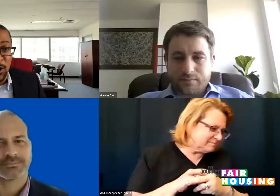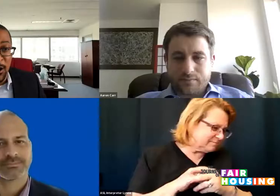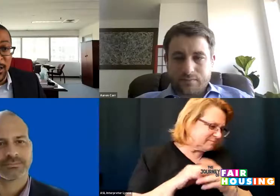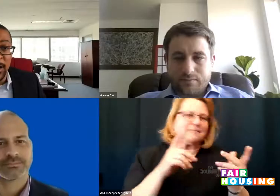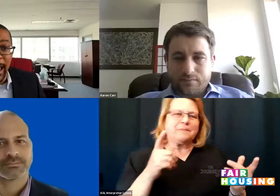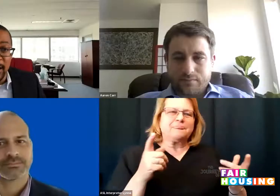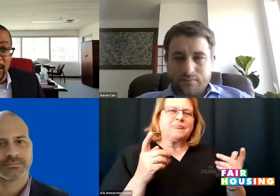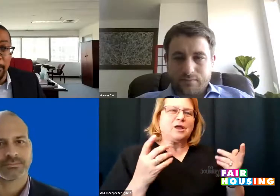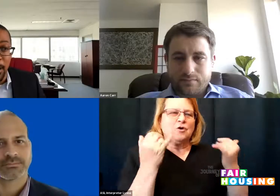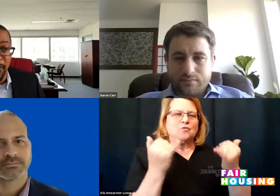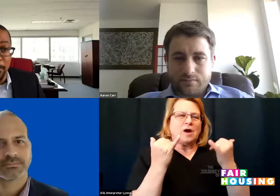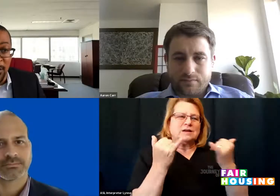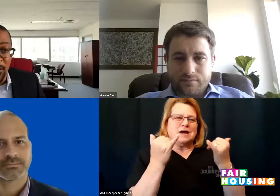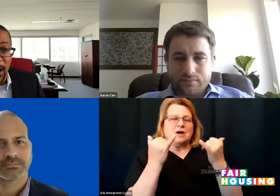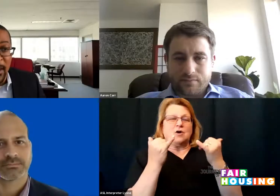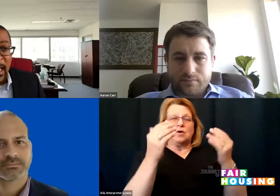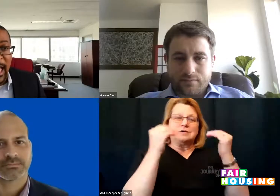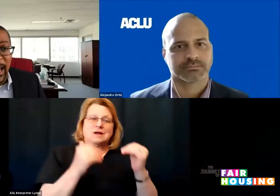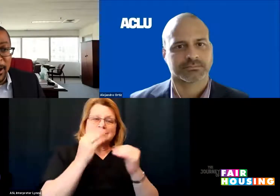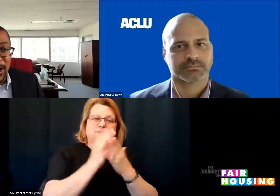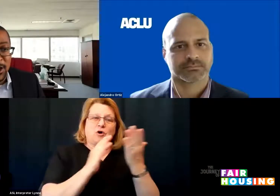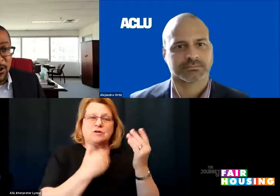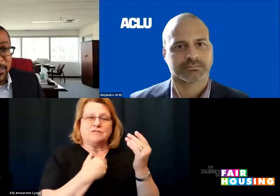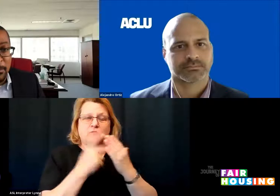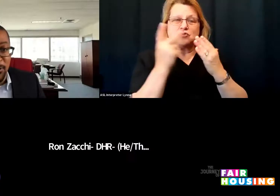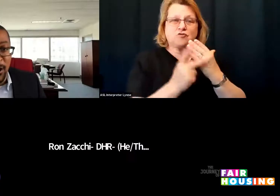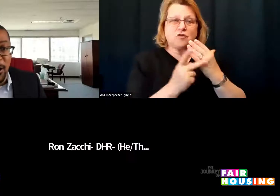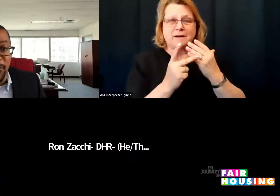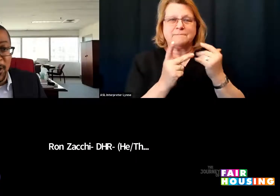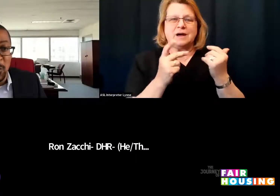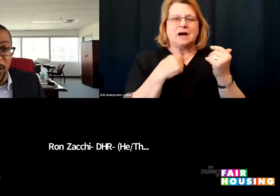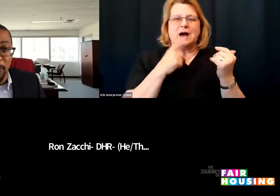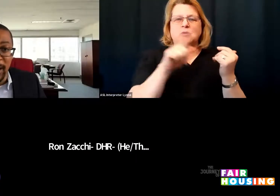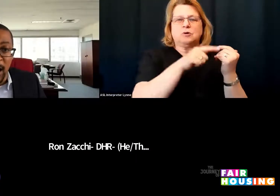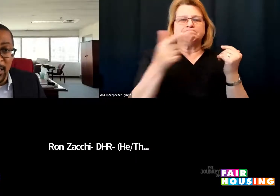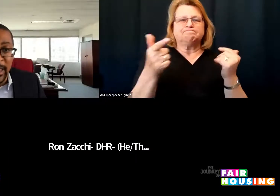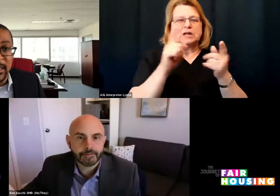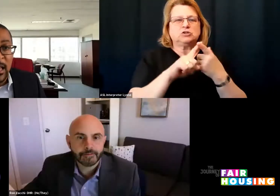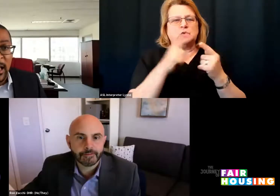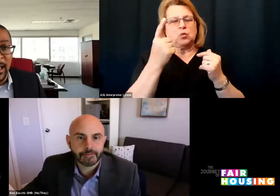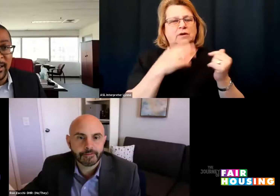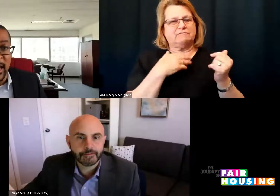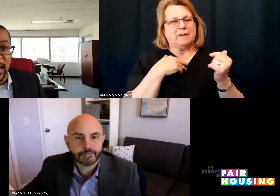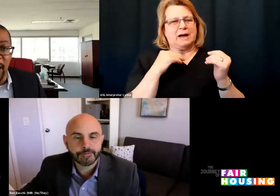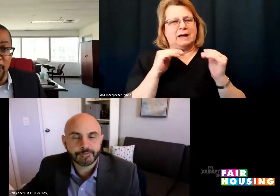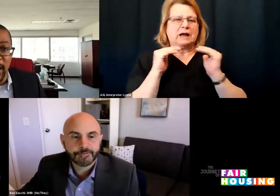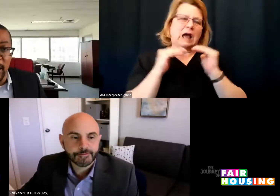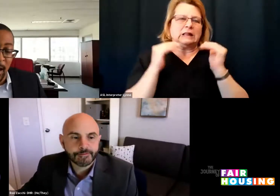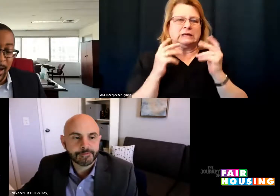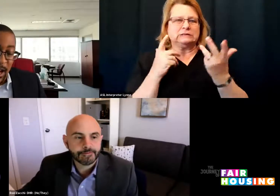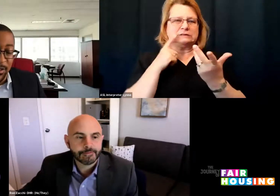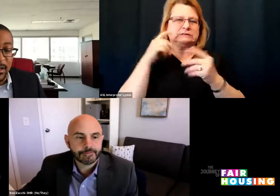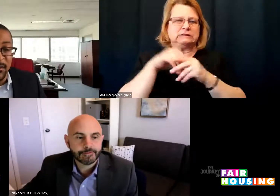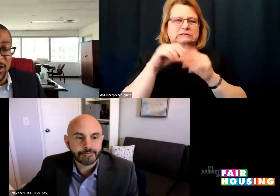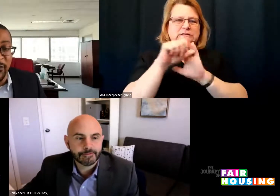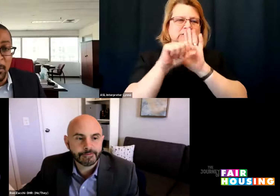going to turn on to the next part of our program, and I'm going to turn the program over to one of my colleagues in state government